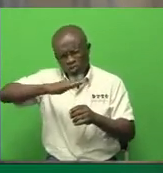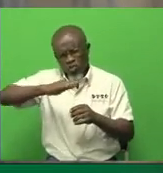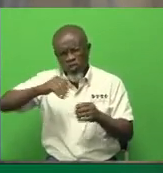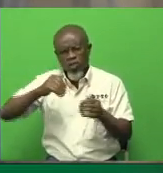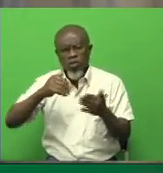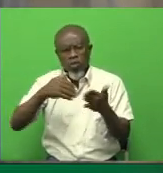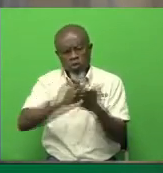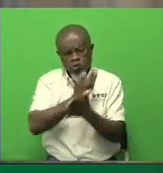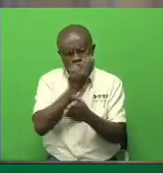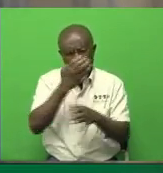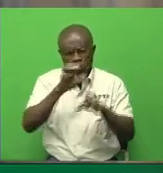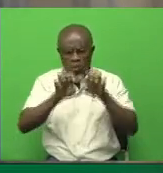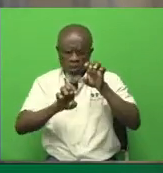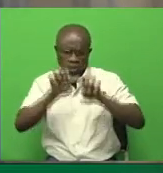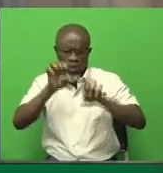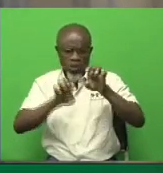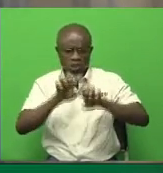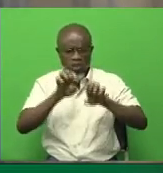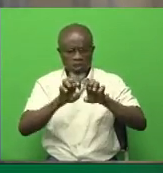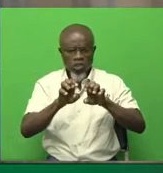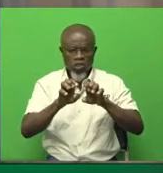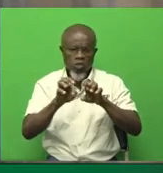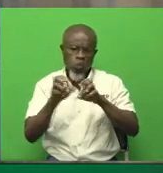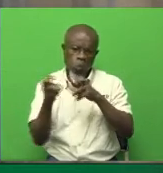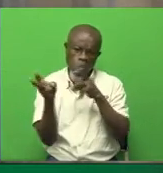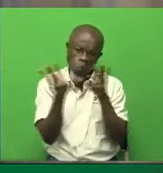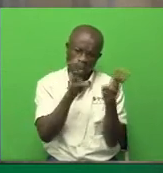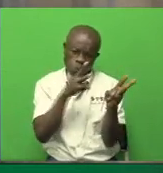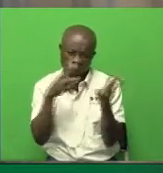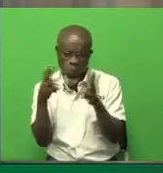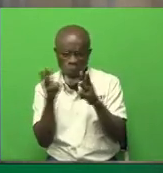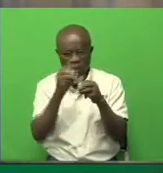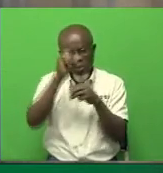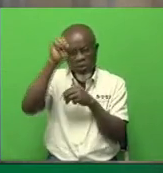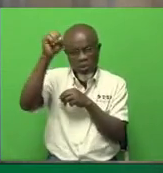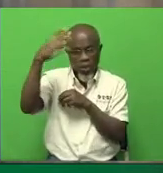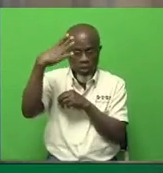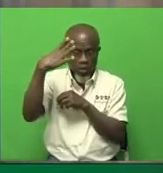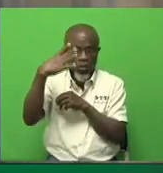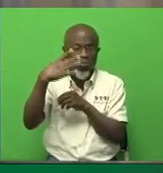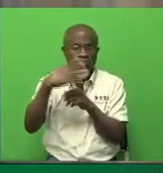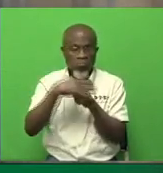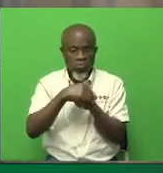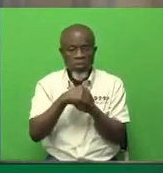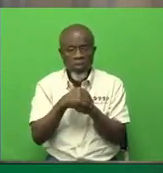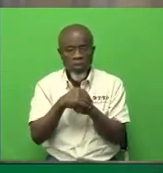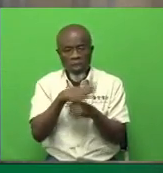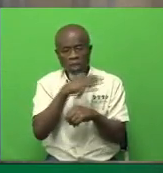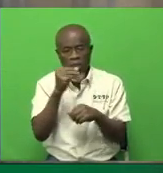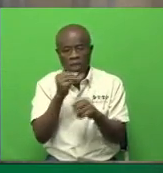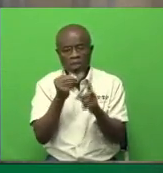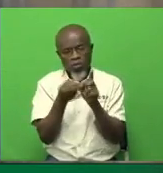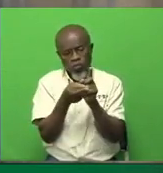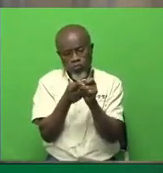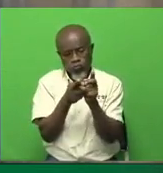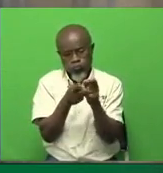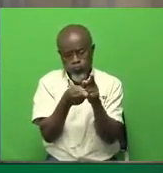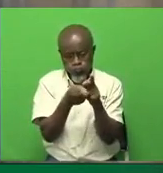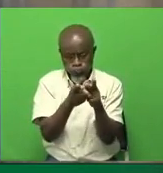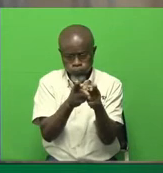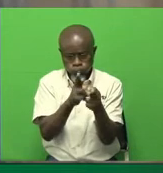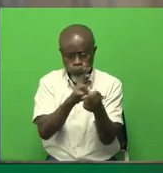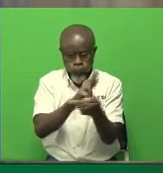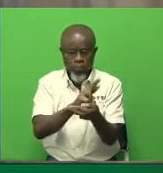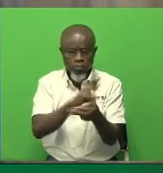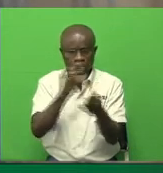slip service and just never happens our initiatives in renewable energy and recycling such as the establishment of